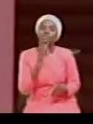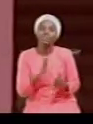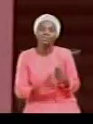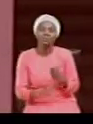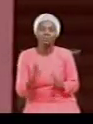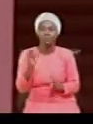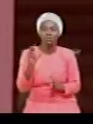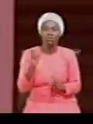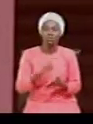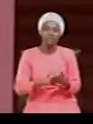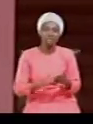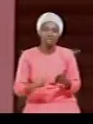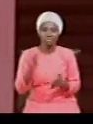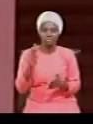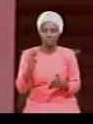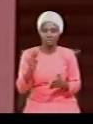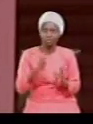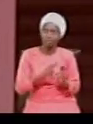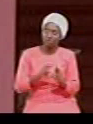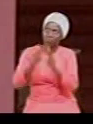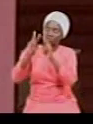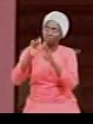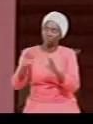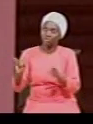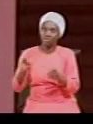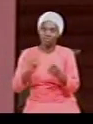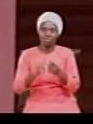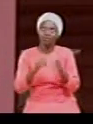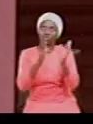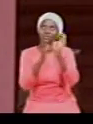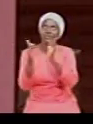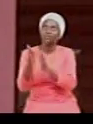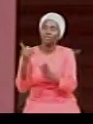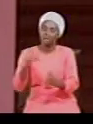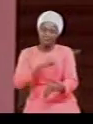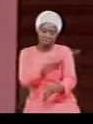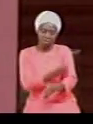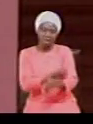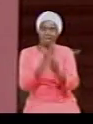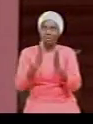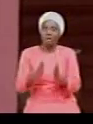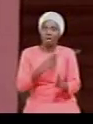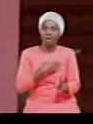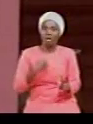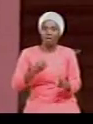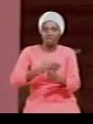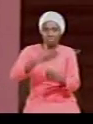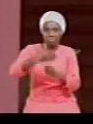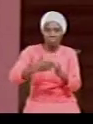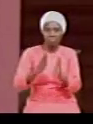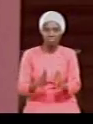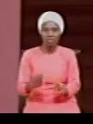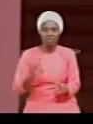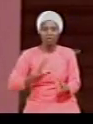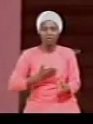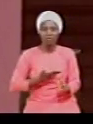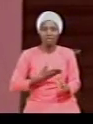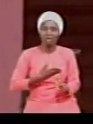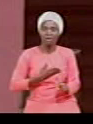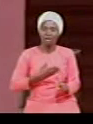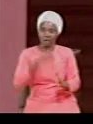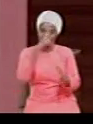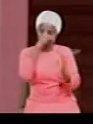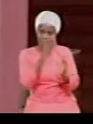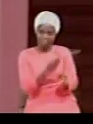2. Looking unto Jesus, the author and the finisher of our faith, who for the